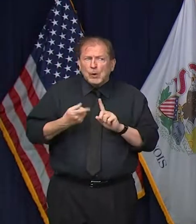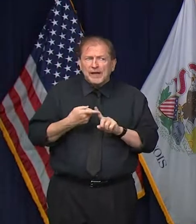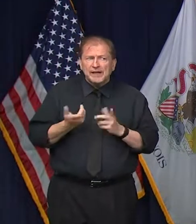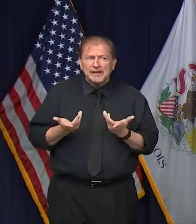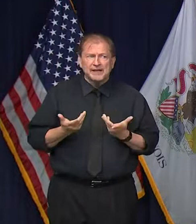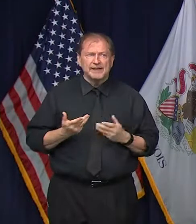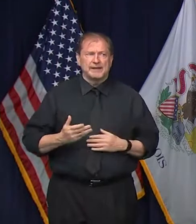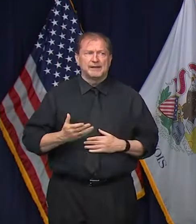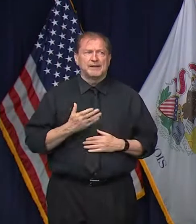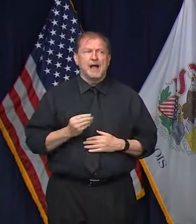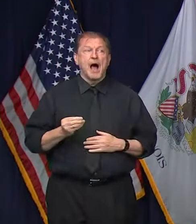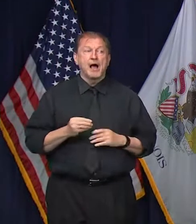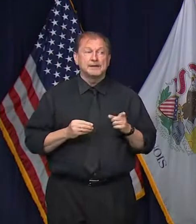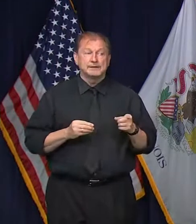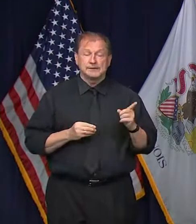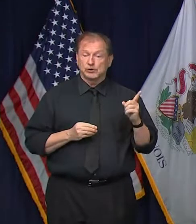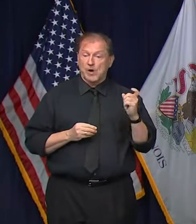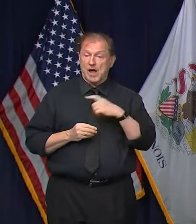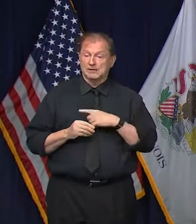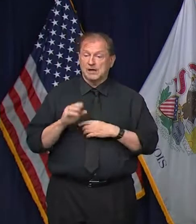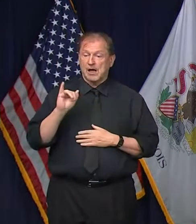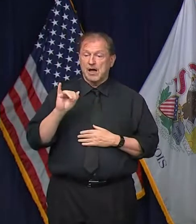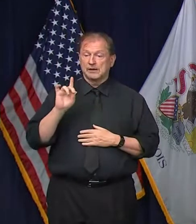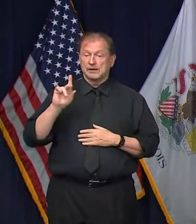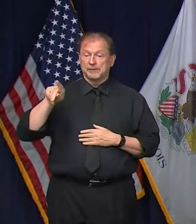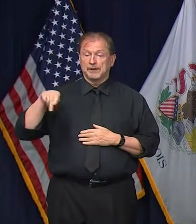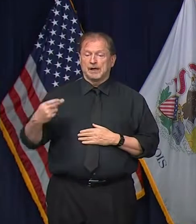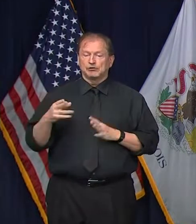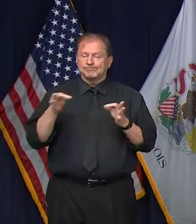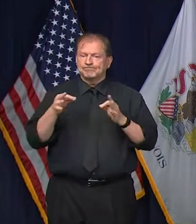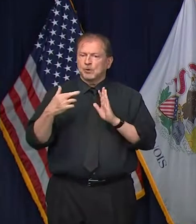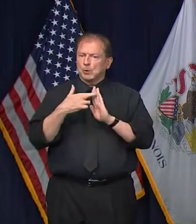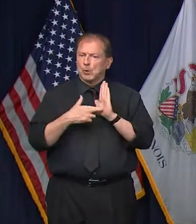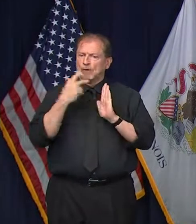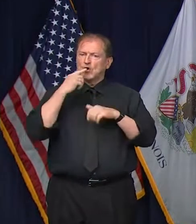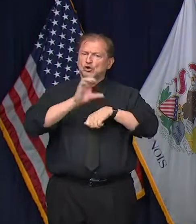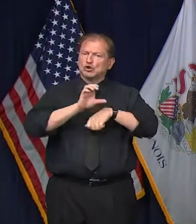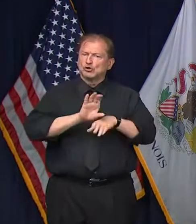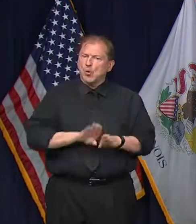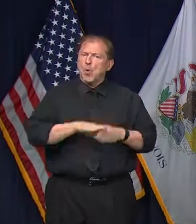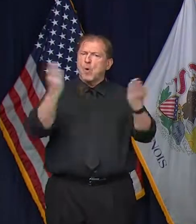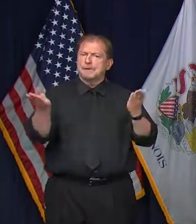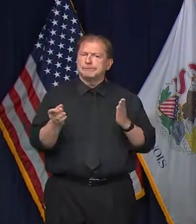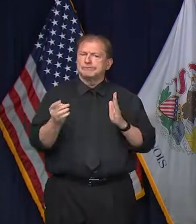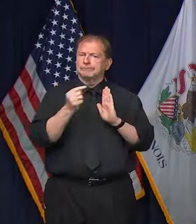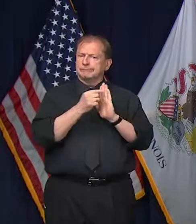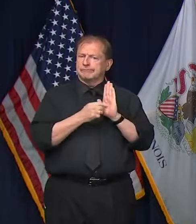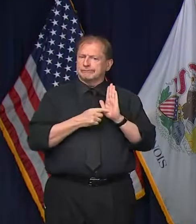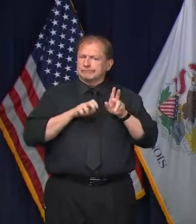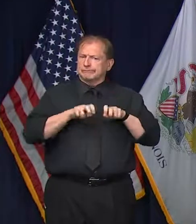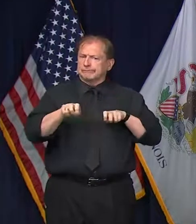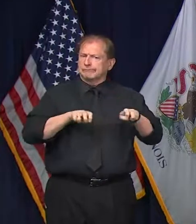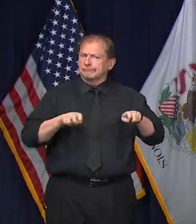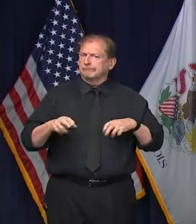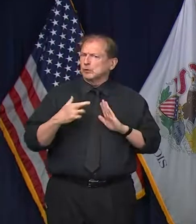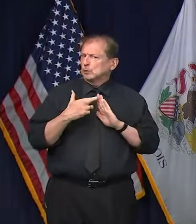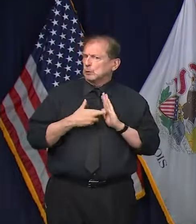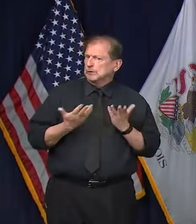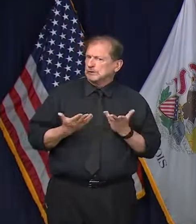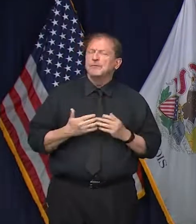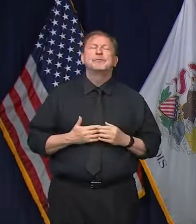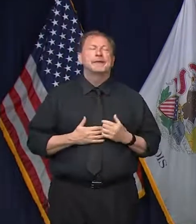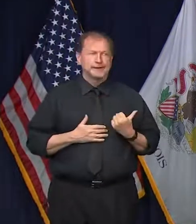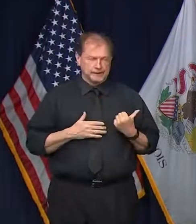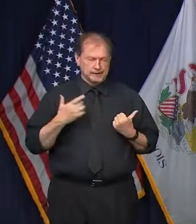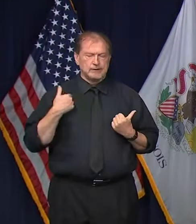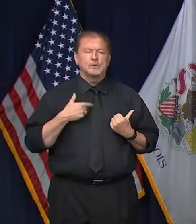have you asked IDPH to come up with guidelines for churches for when they could open? We've done even more than that, Craig. We've